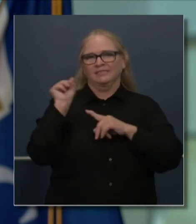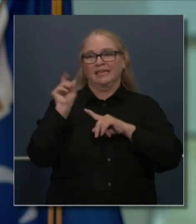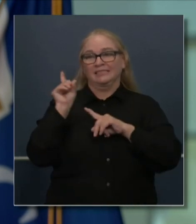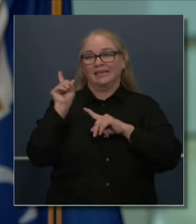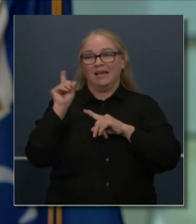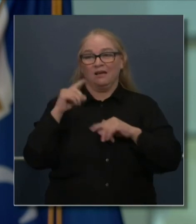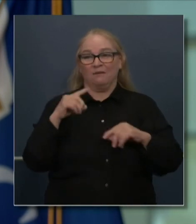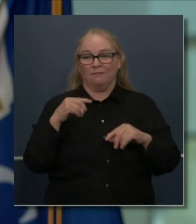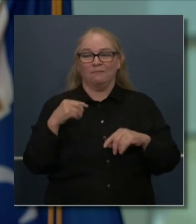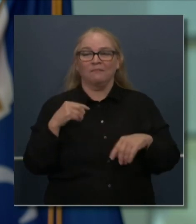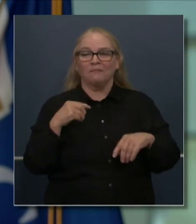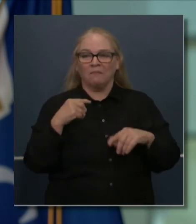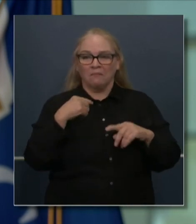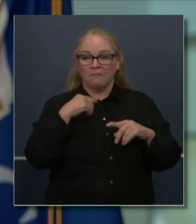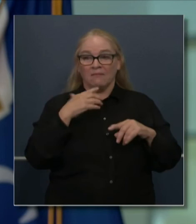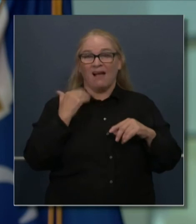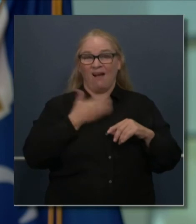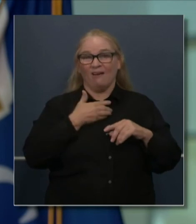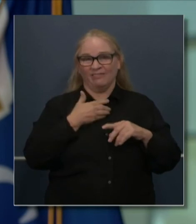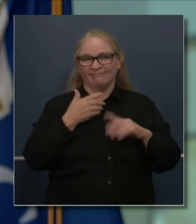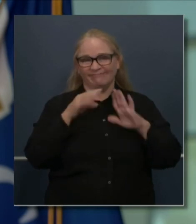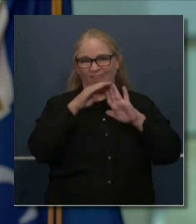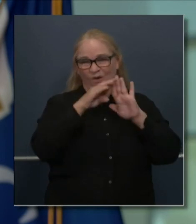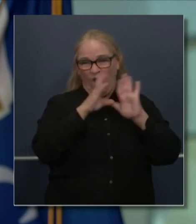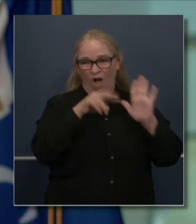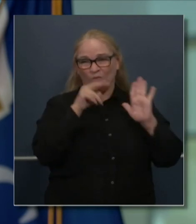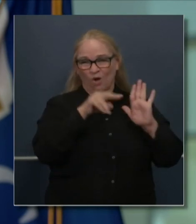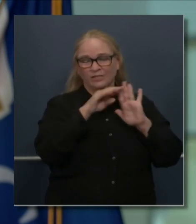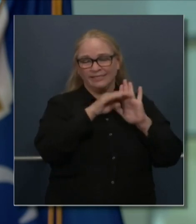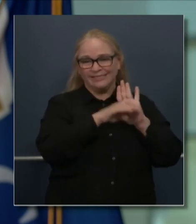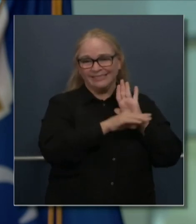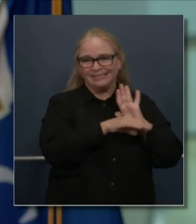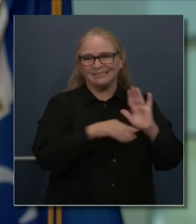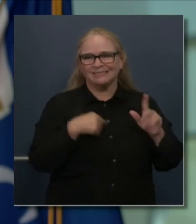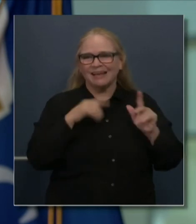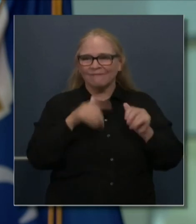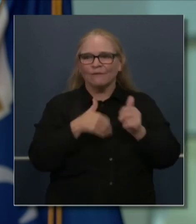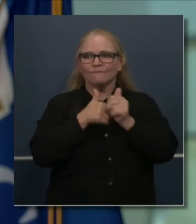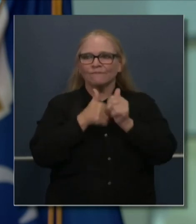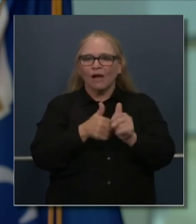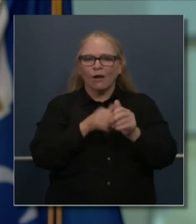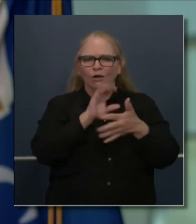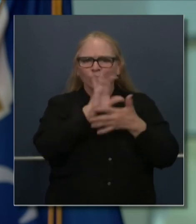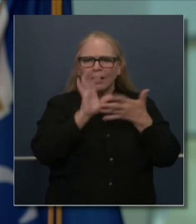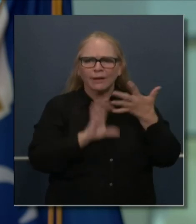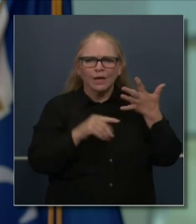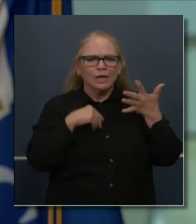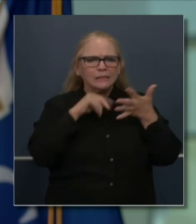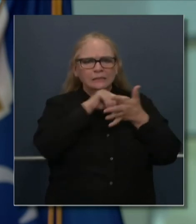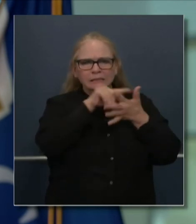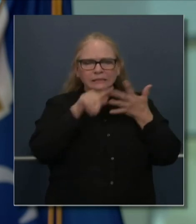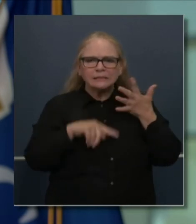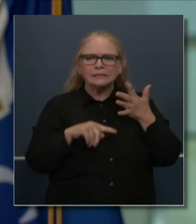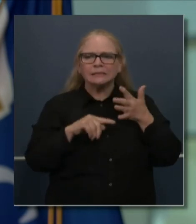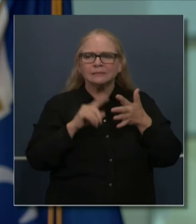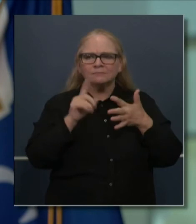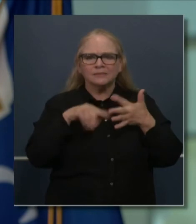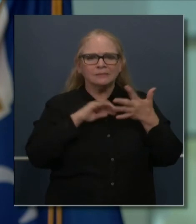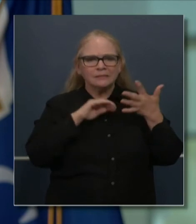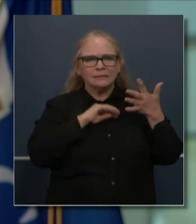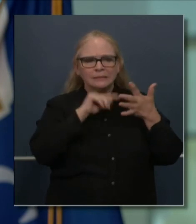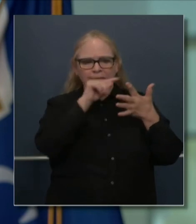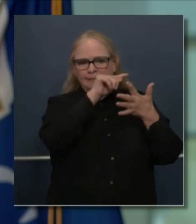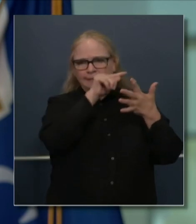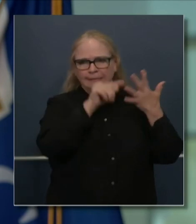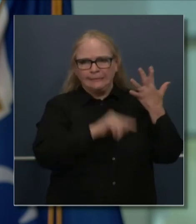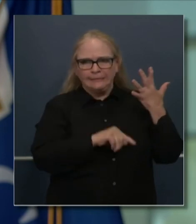now, so 2 more than the criteria set by you to be removed. So why the delay in confirming that for San Diego? And officials here are